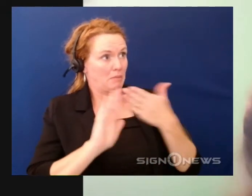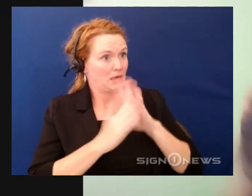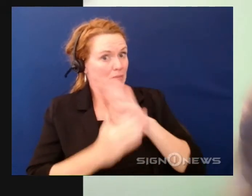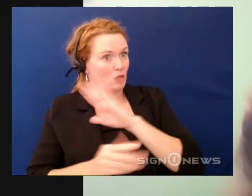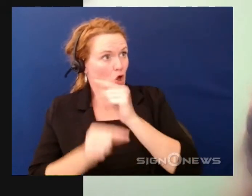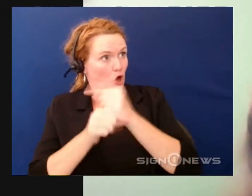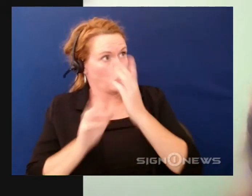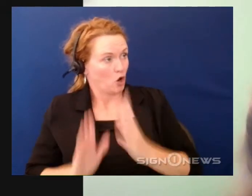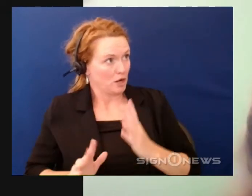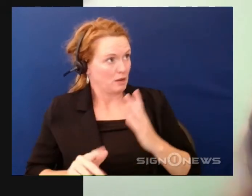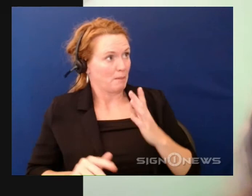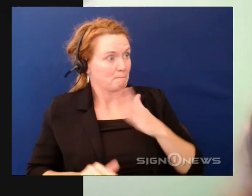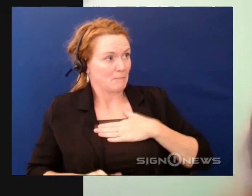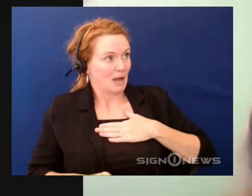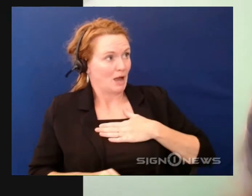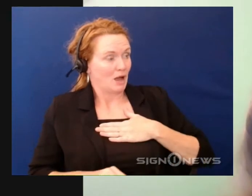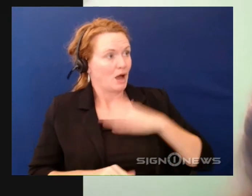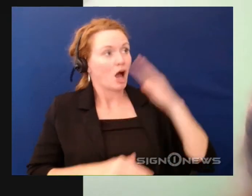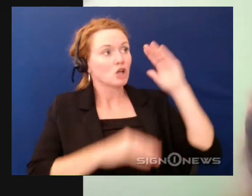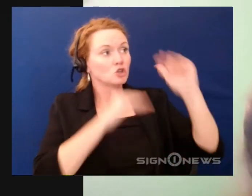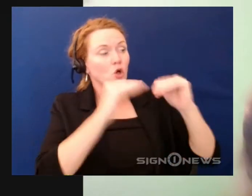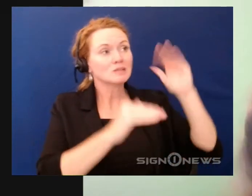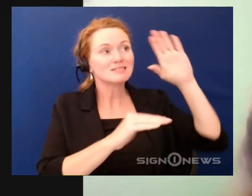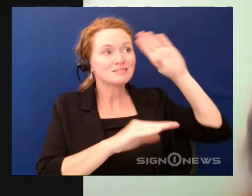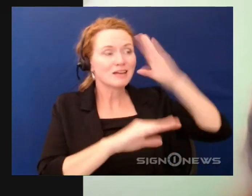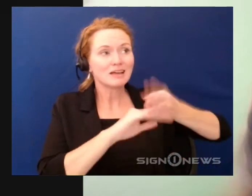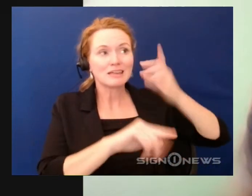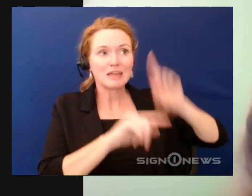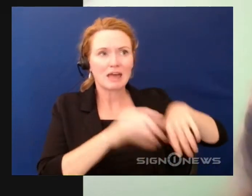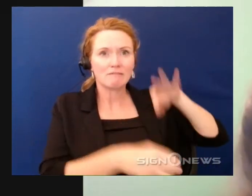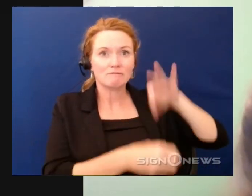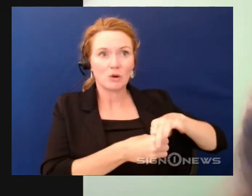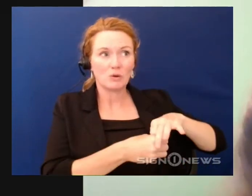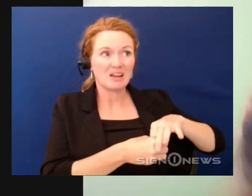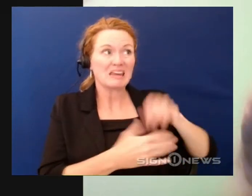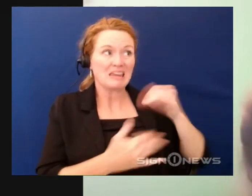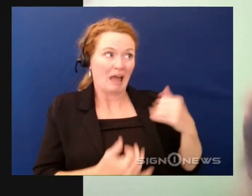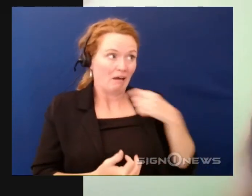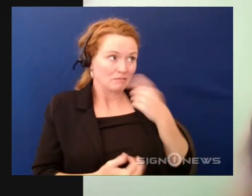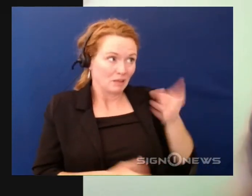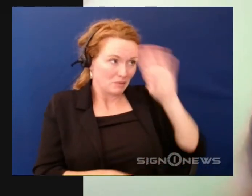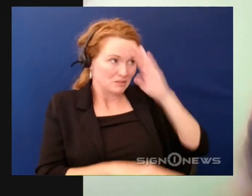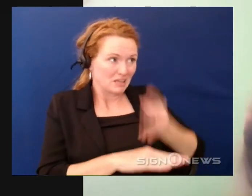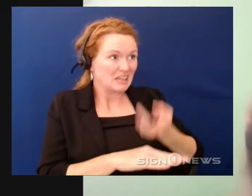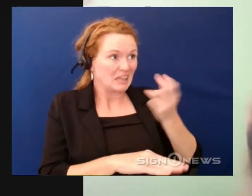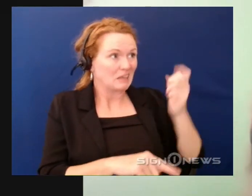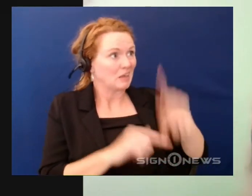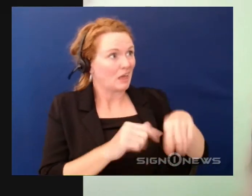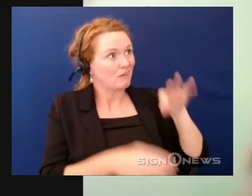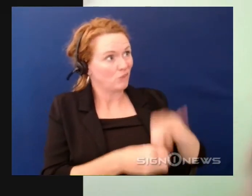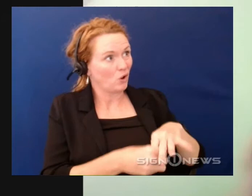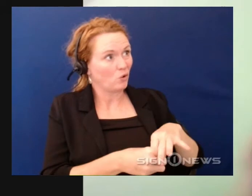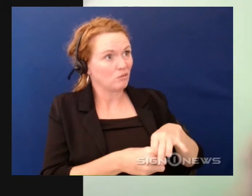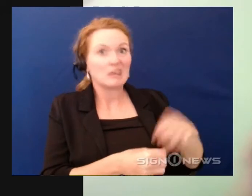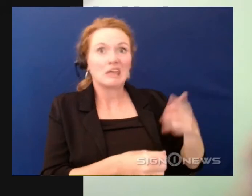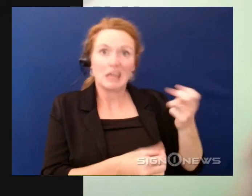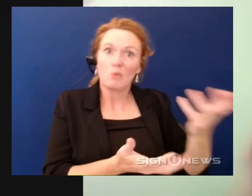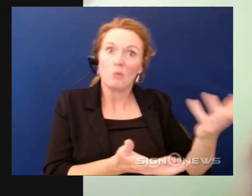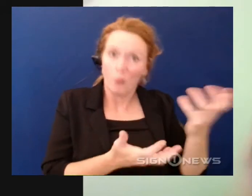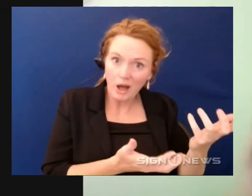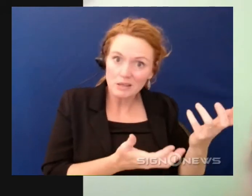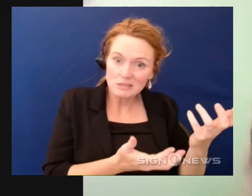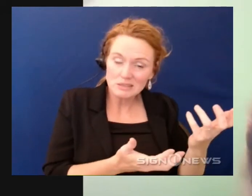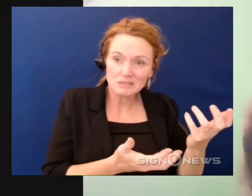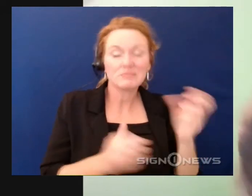my adult son could not vote, and now I have to tell him he can't vote, and he wants to vote." So that can be